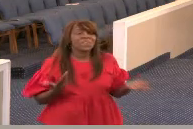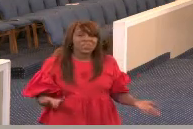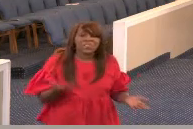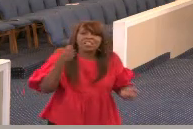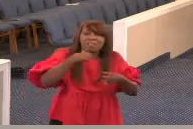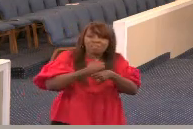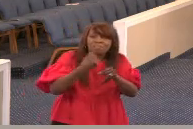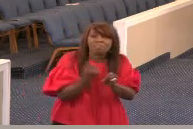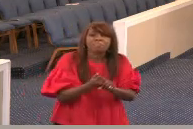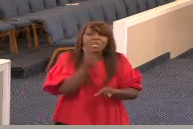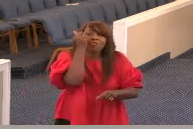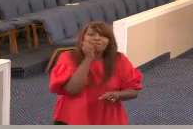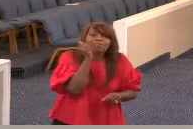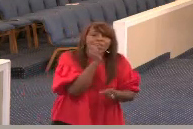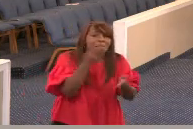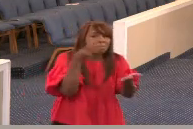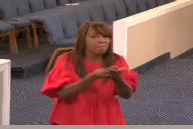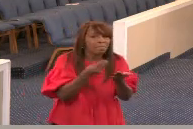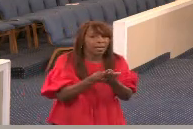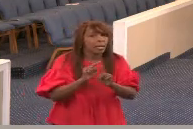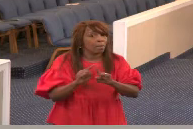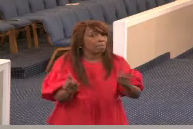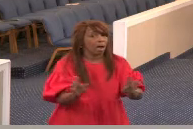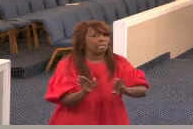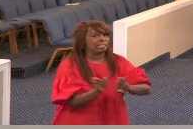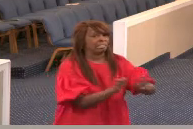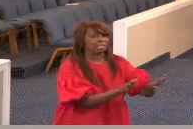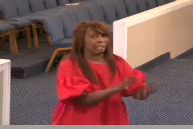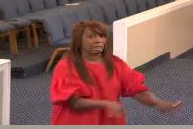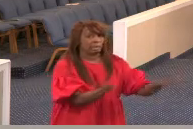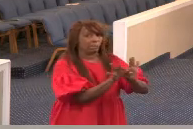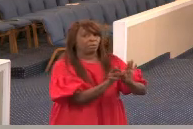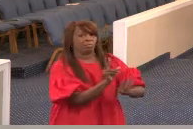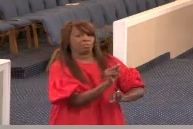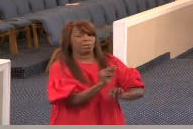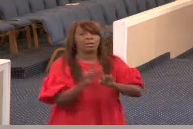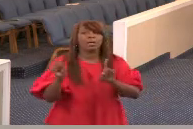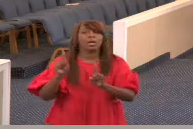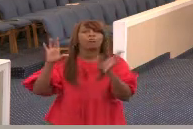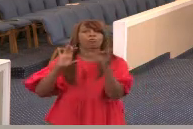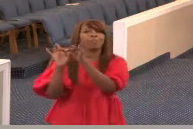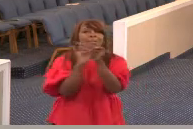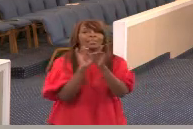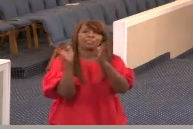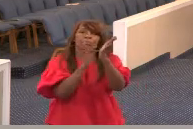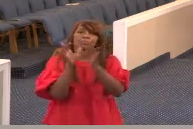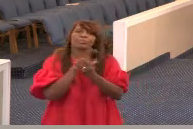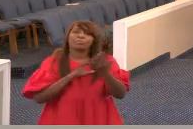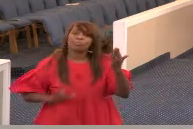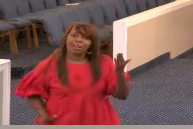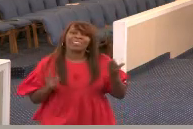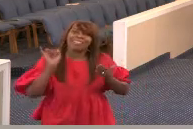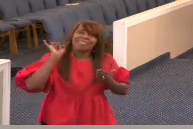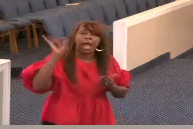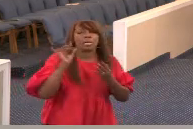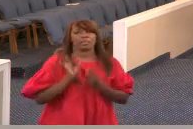day. But you better be clear you want a relationship with Jesus Christ. Somebody knows exactly what I'm talking